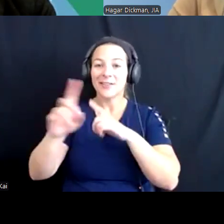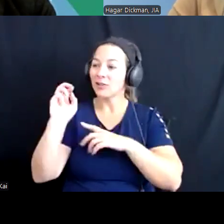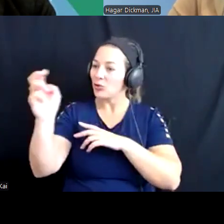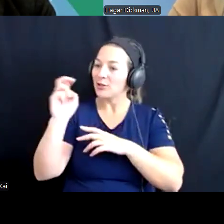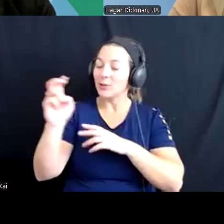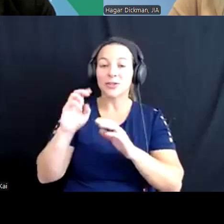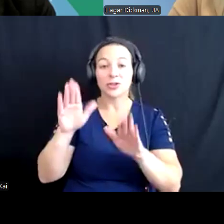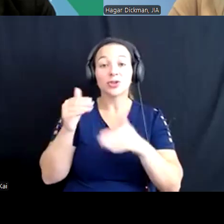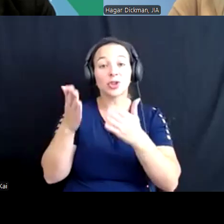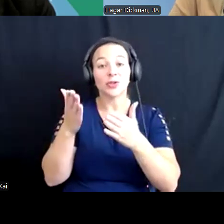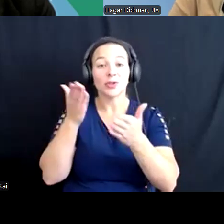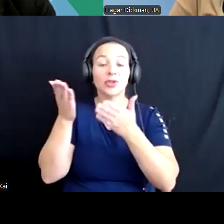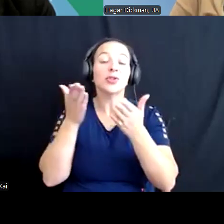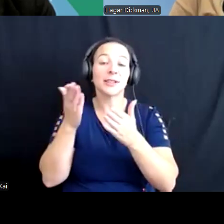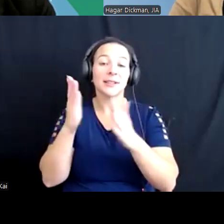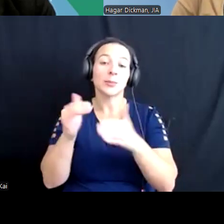counties.